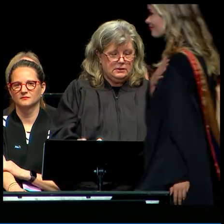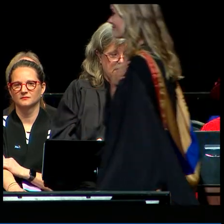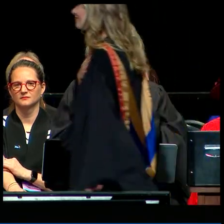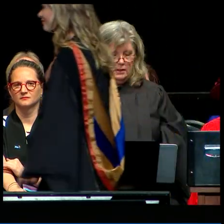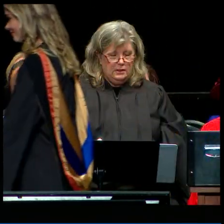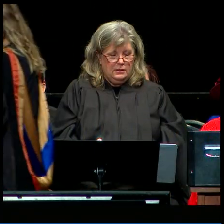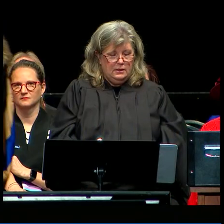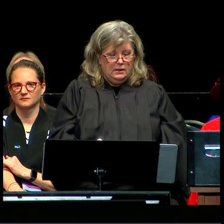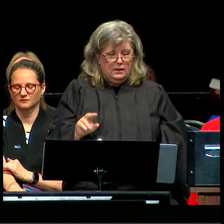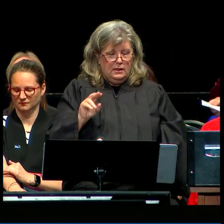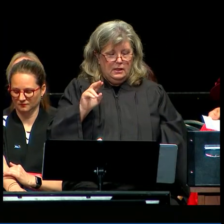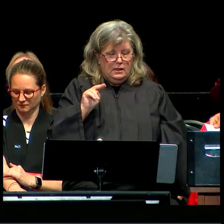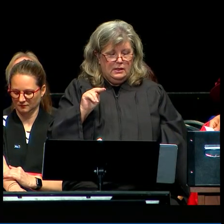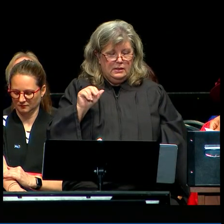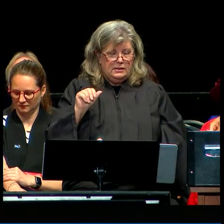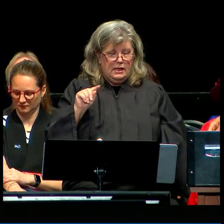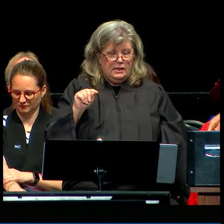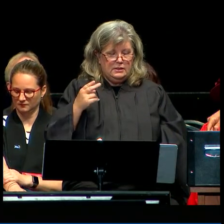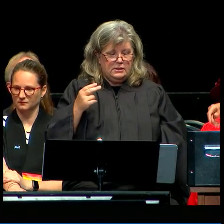Natasha Hedden.